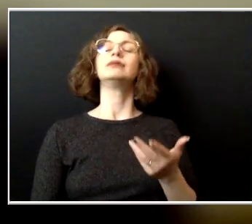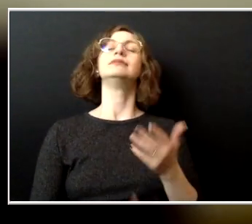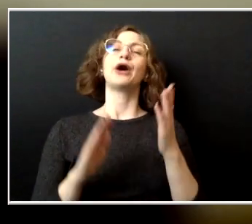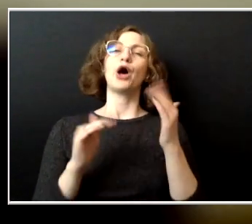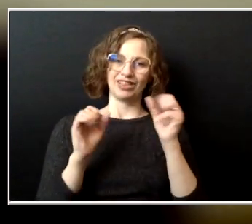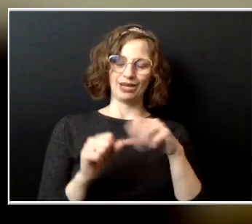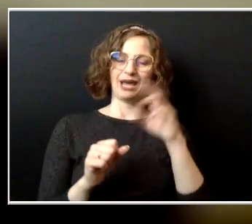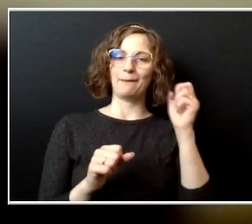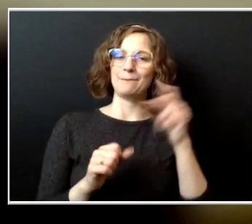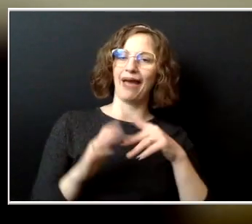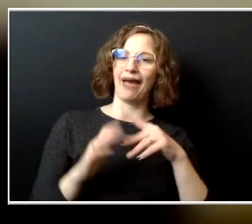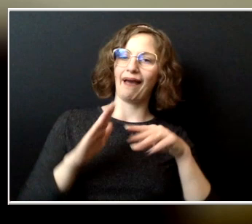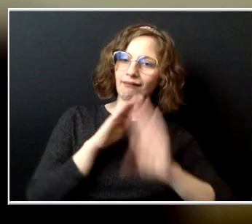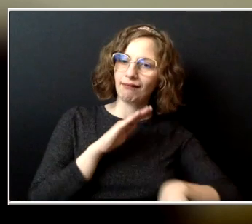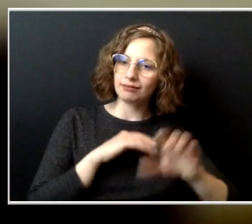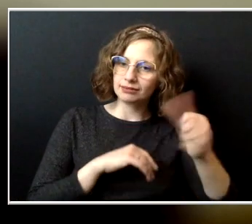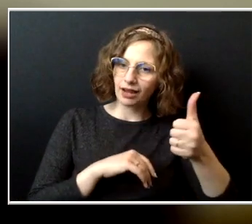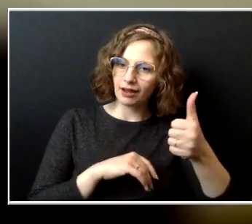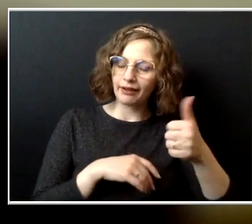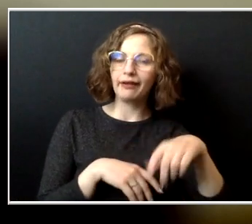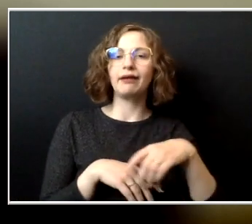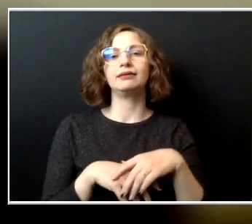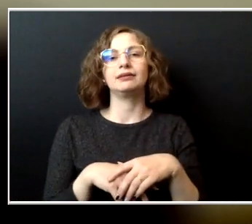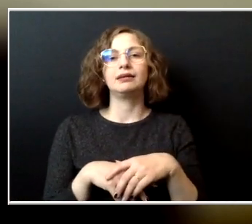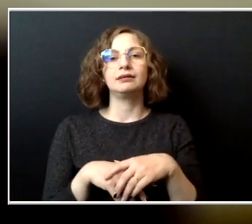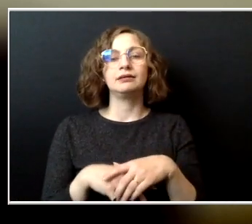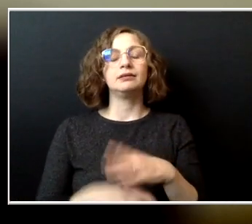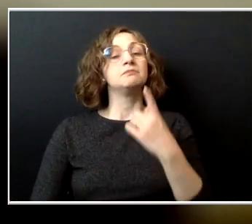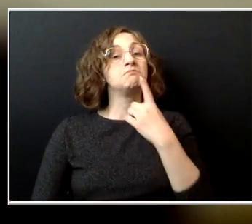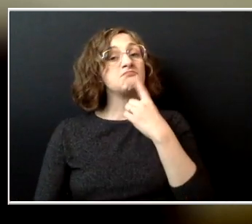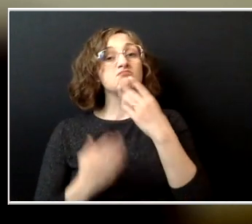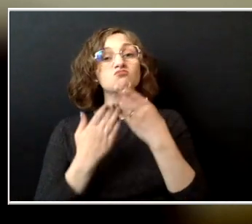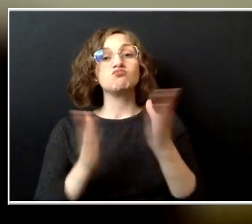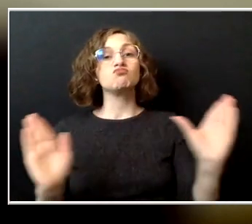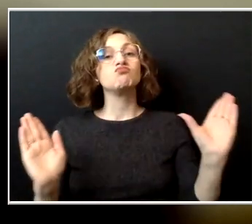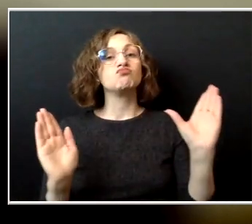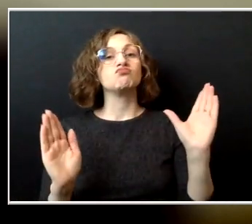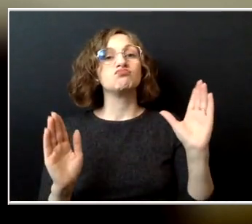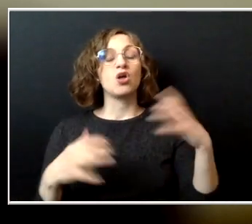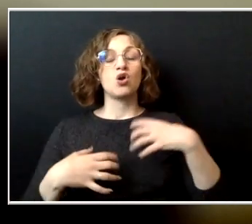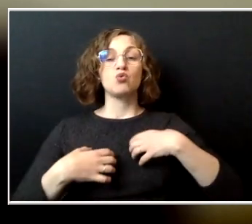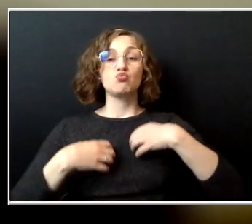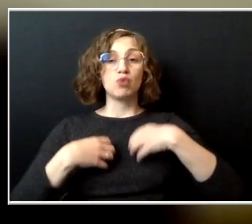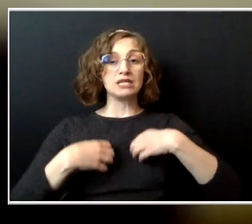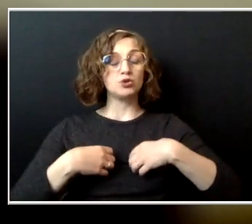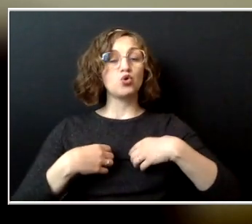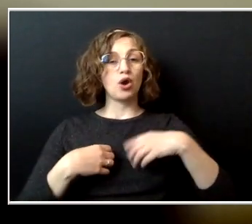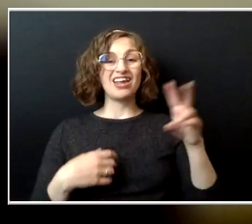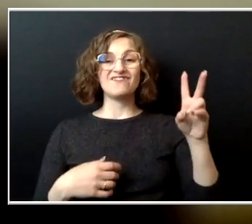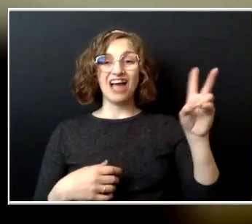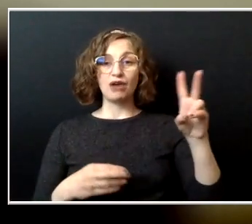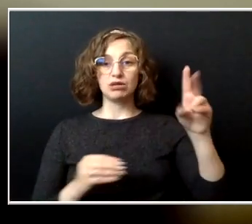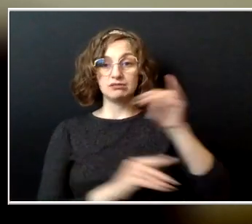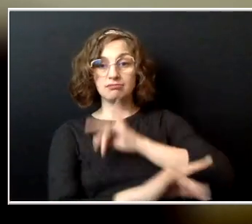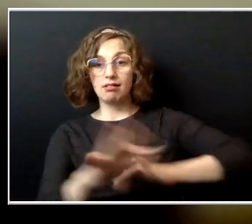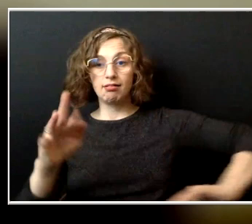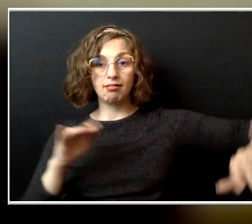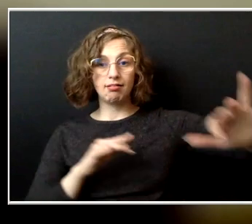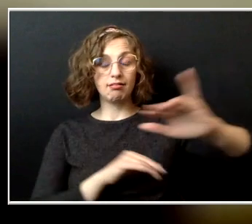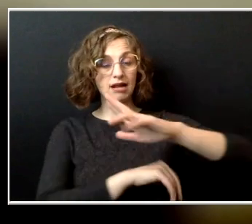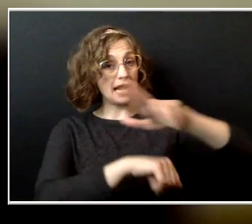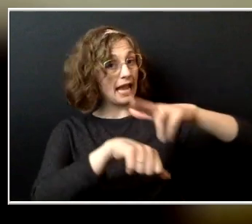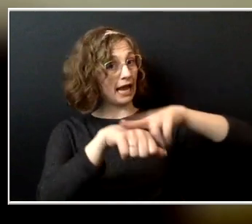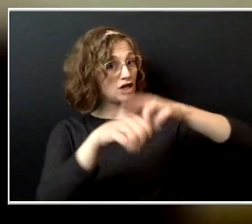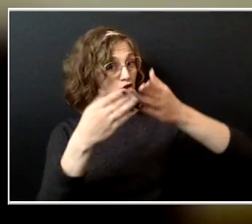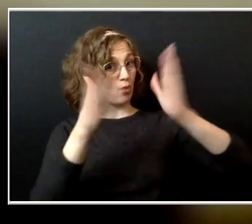single digits in the next couple weeks as well. And we would say that overall the respiratory viral trends around the nation are decreasing, especially when we're